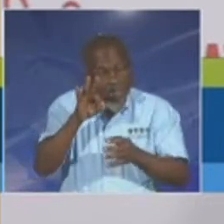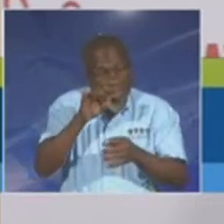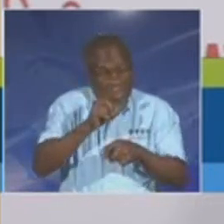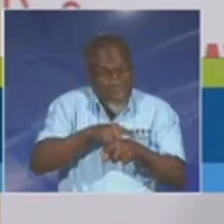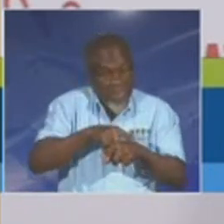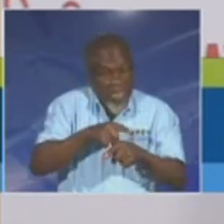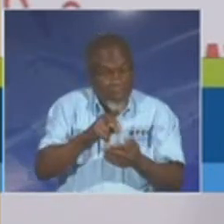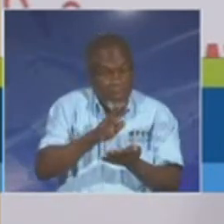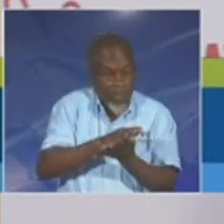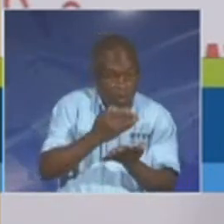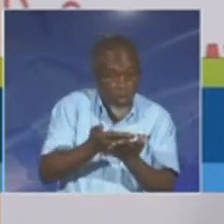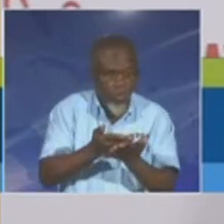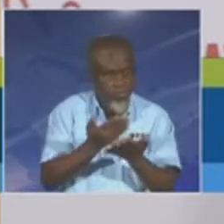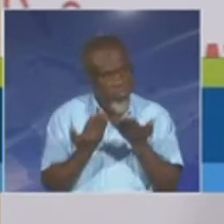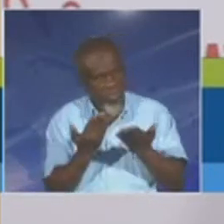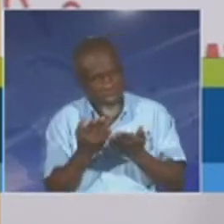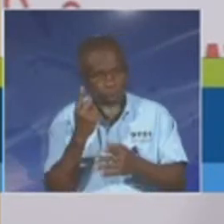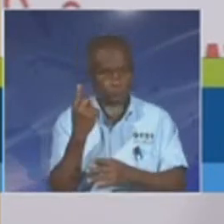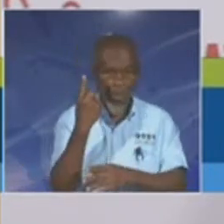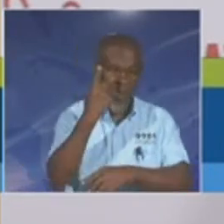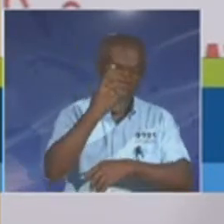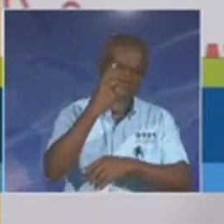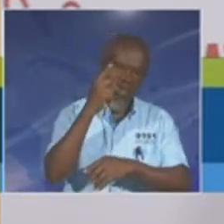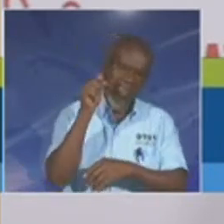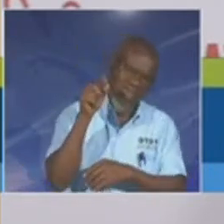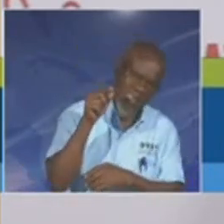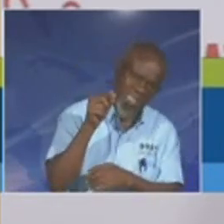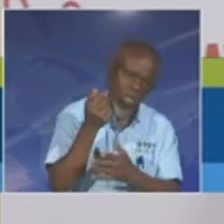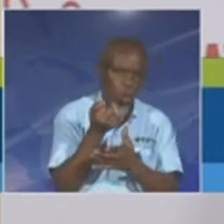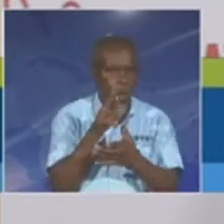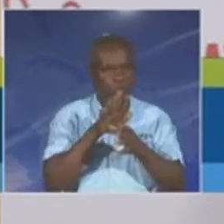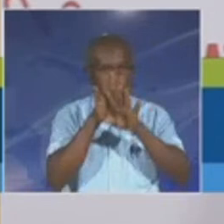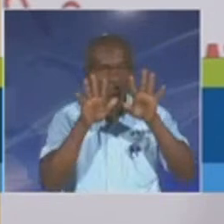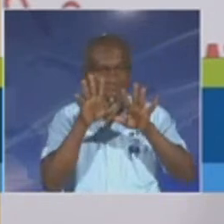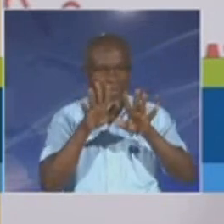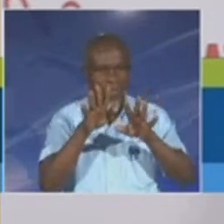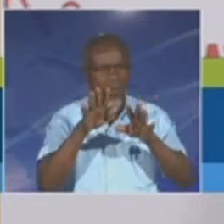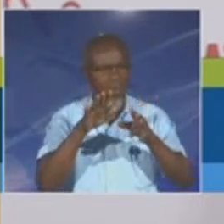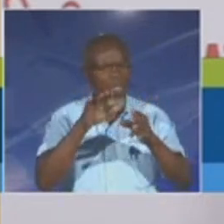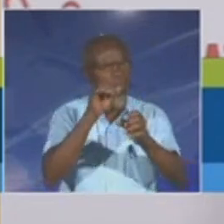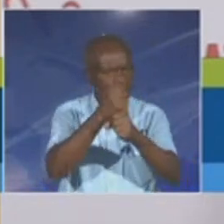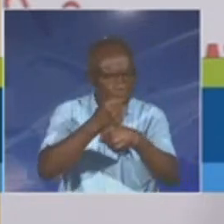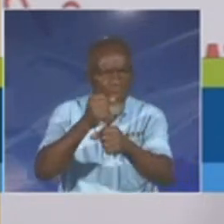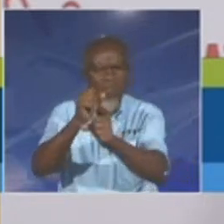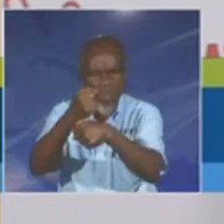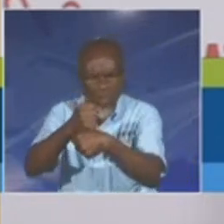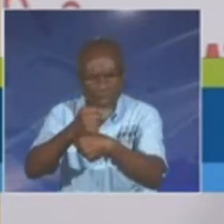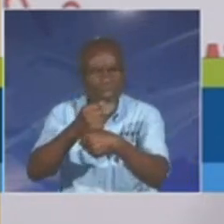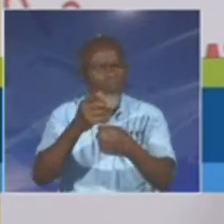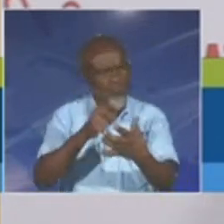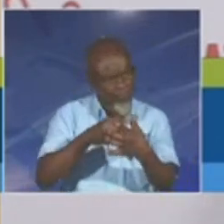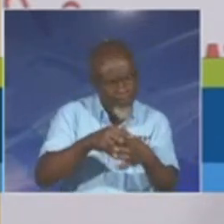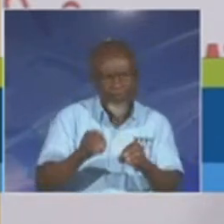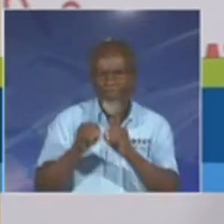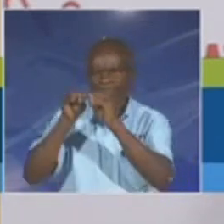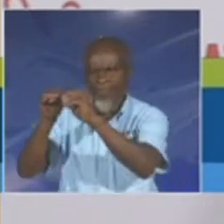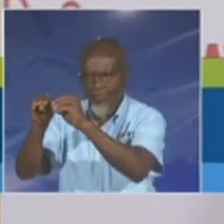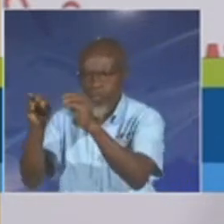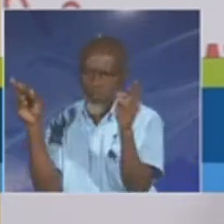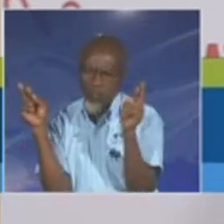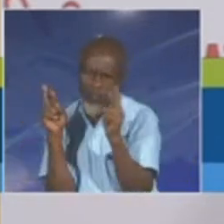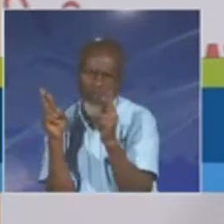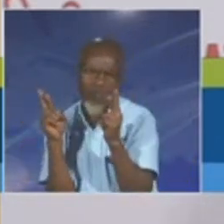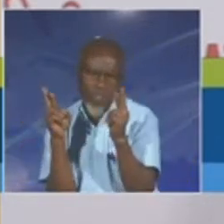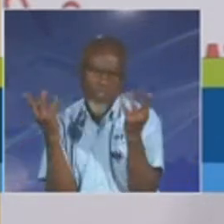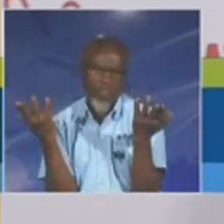on one Saturday or one Sunday, you try to prepare as many things as possible. You freeze, and then maybe you just do the sides to go with it. I know one